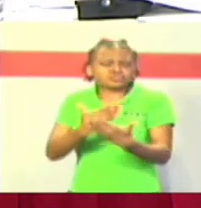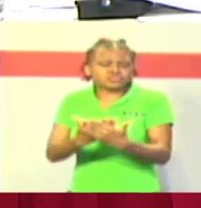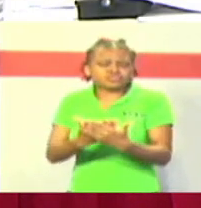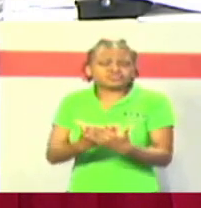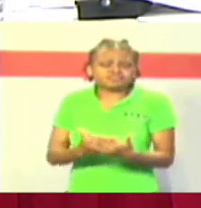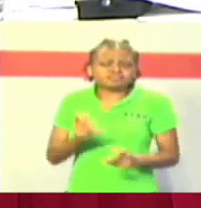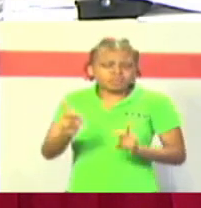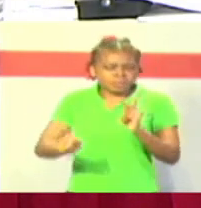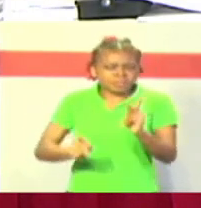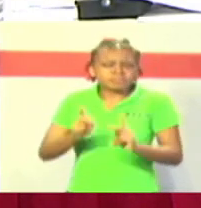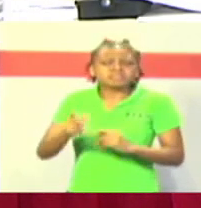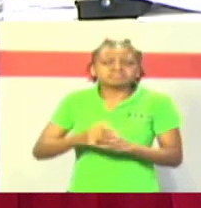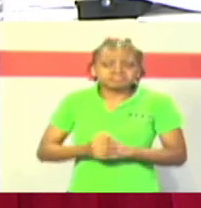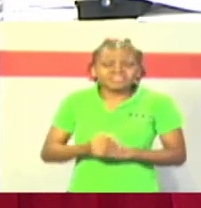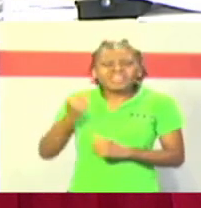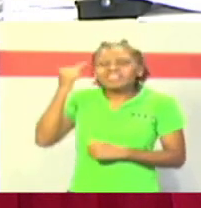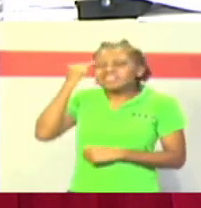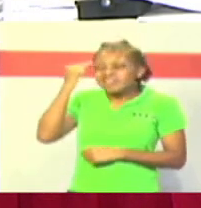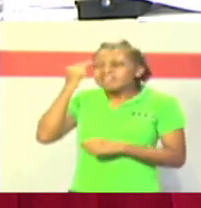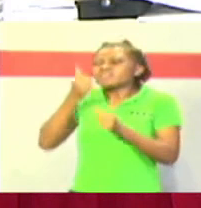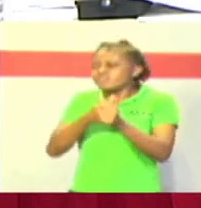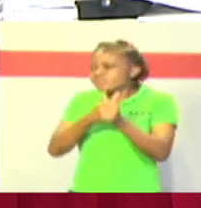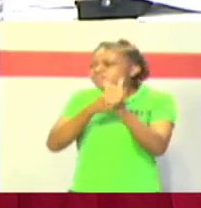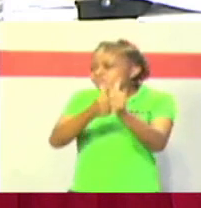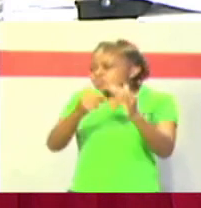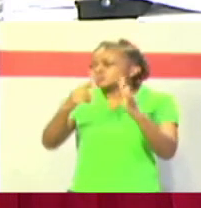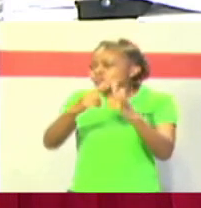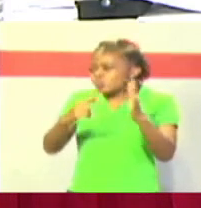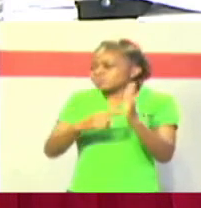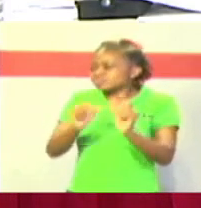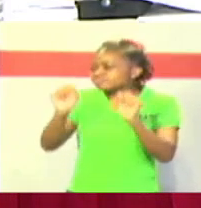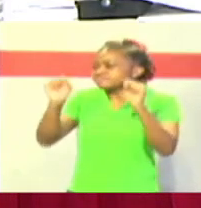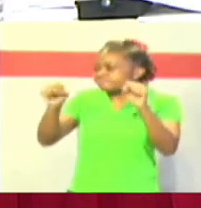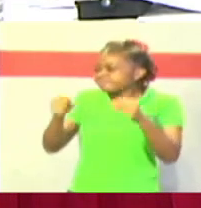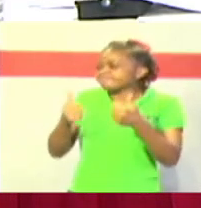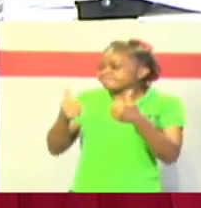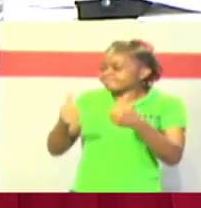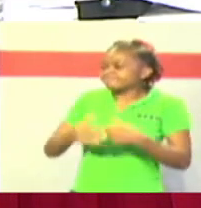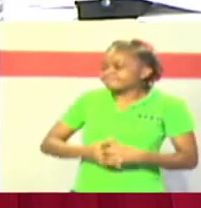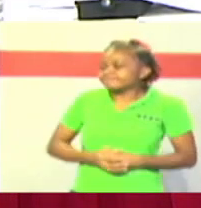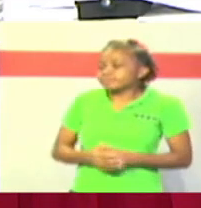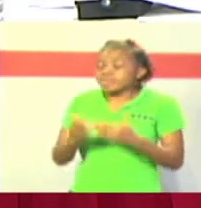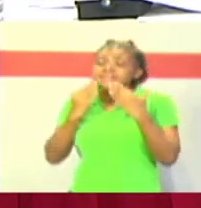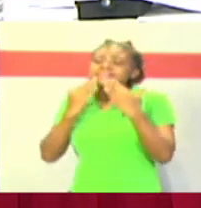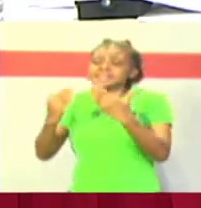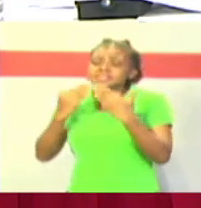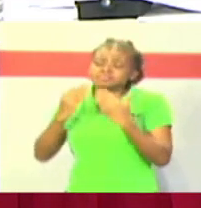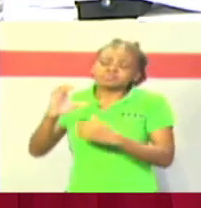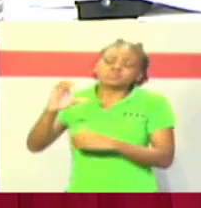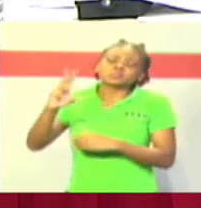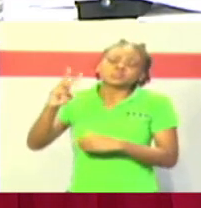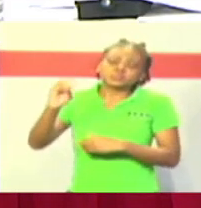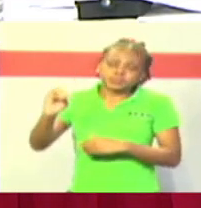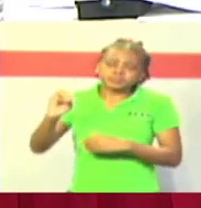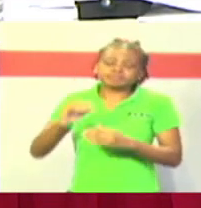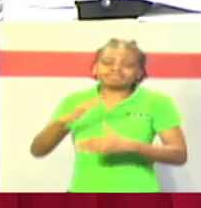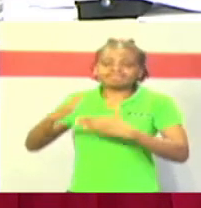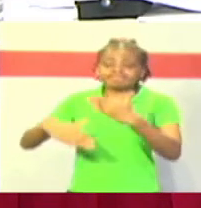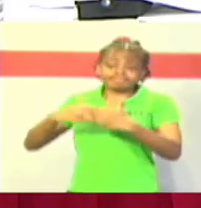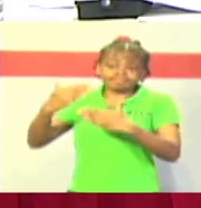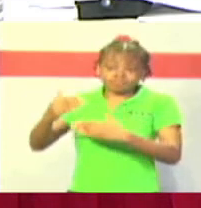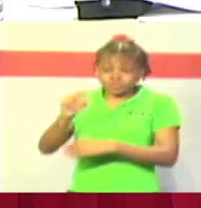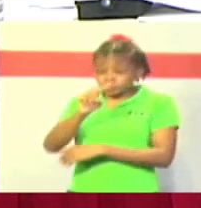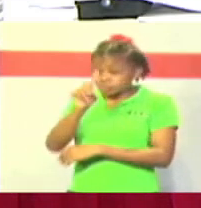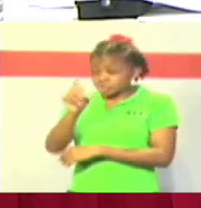least from the inspection report I got as of Friday last week. Thank you very much, CMO. We go to Radio